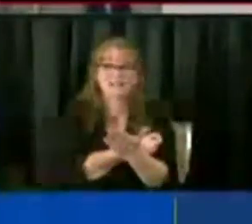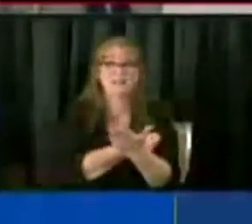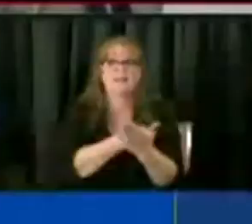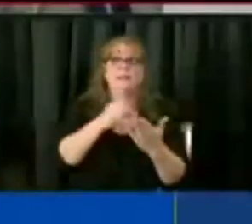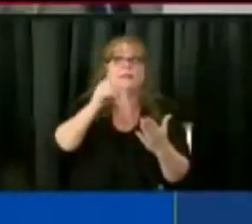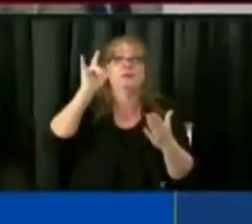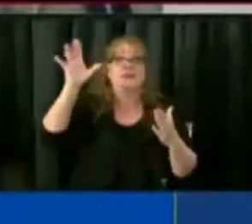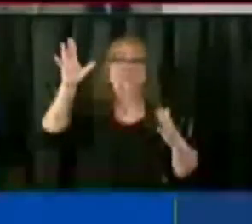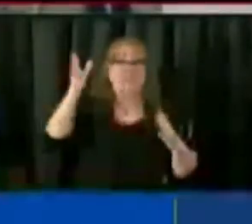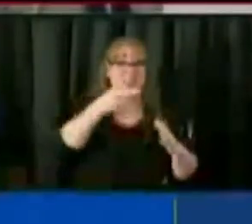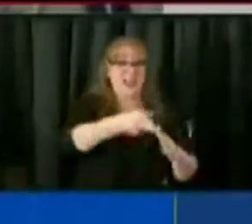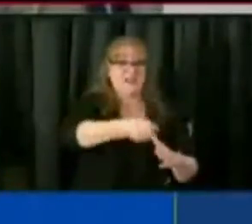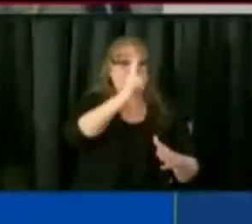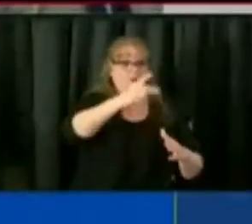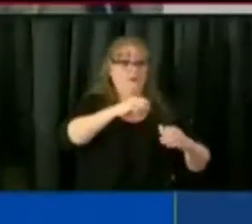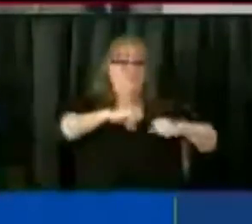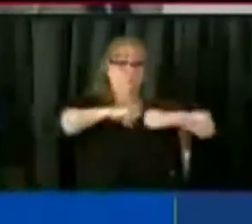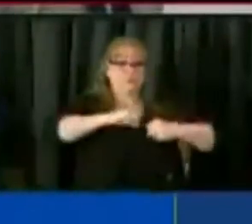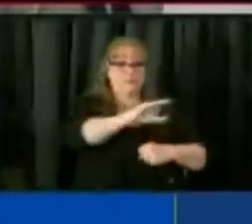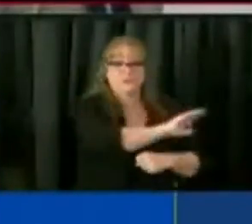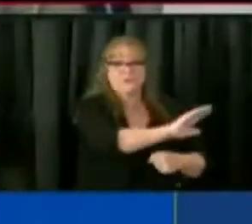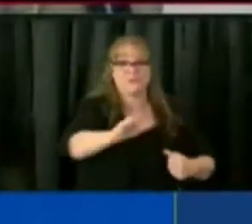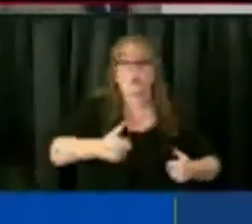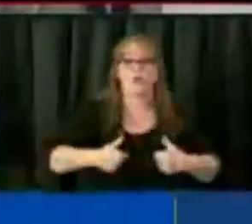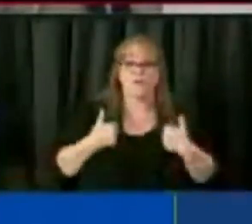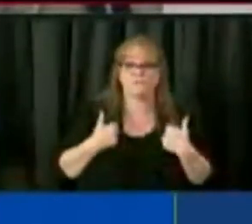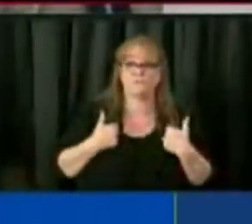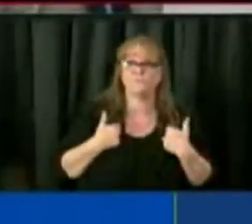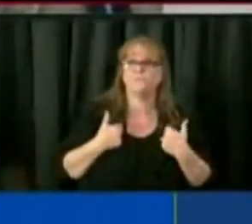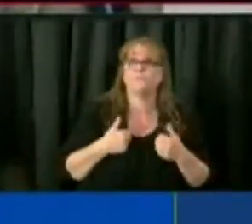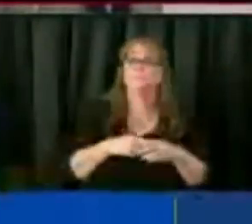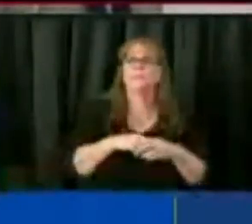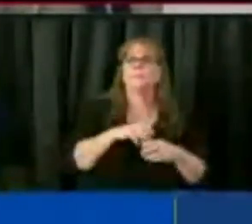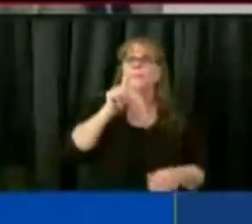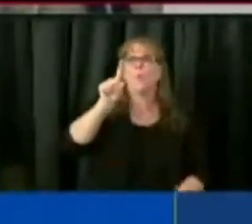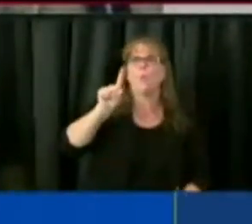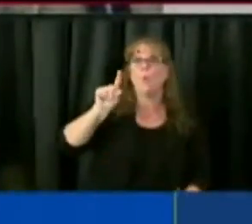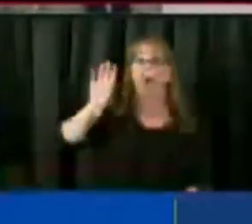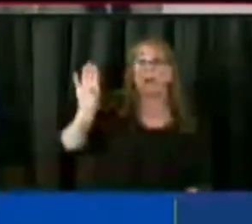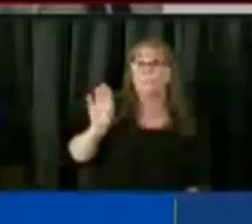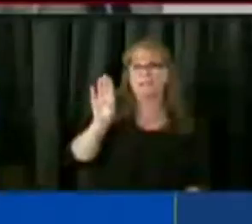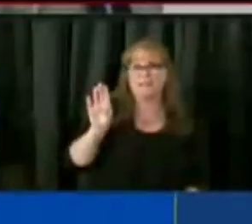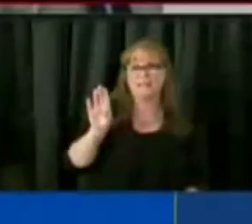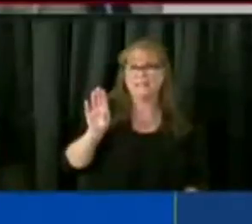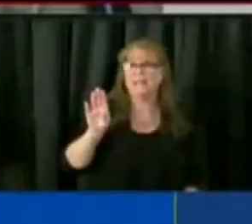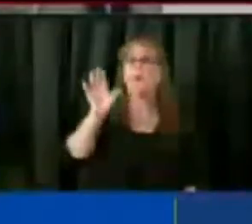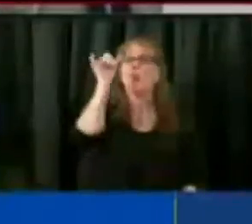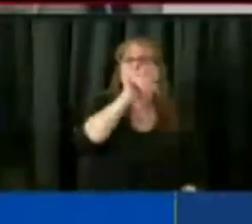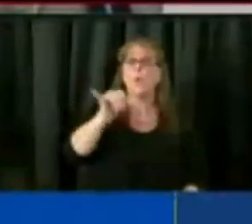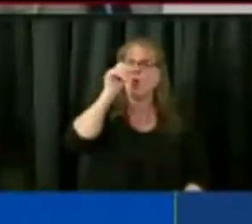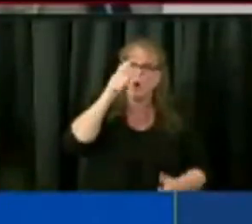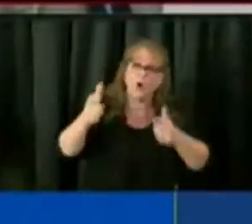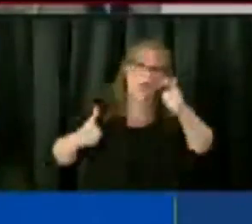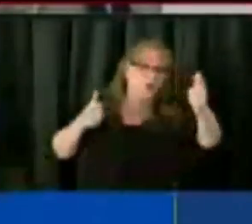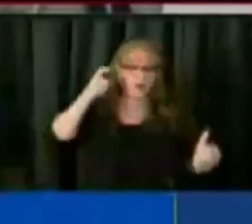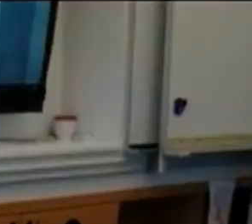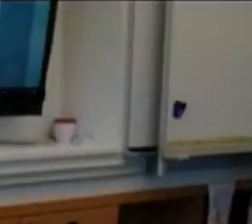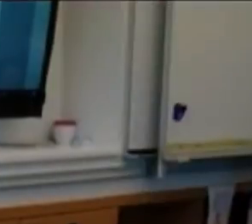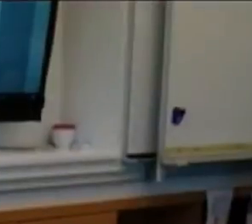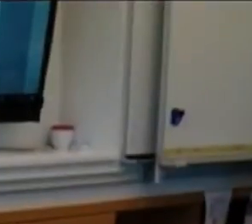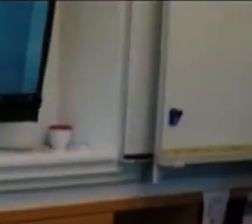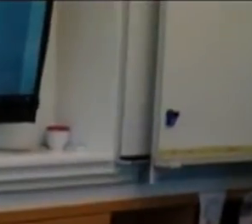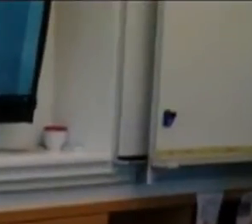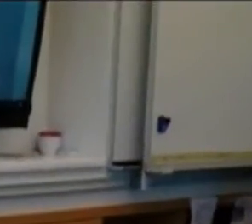1B is a much larger group of Colorado's population than 1A. It's about 1.3 million people. Included within Phase 1B